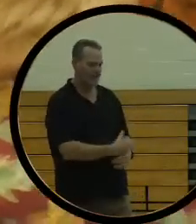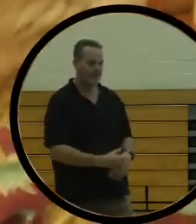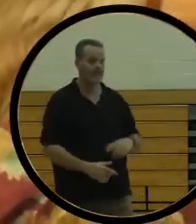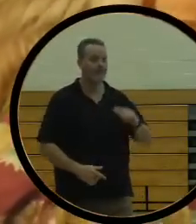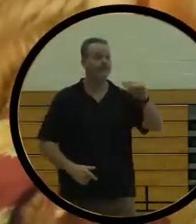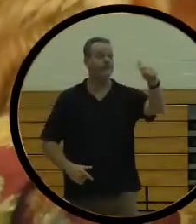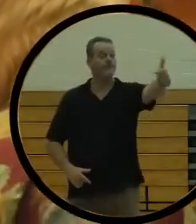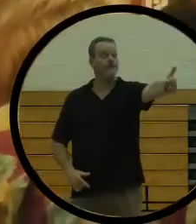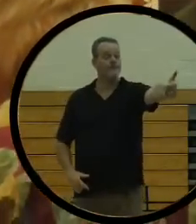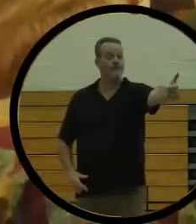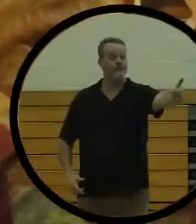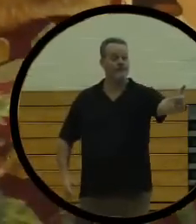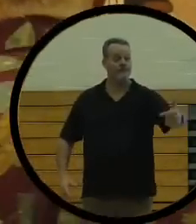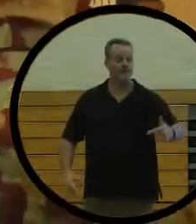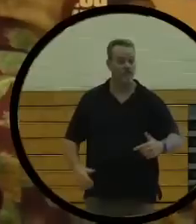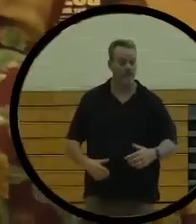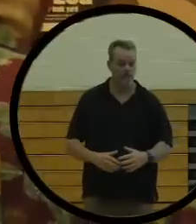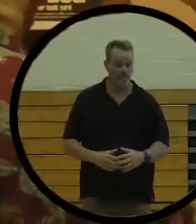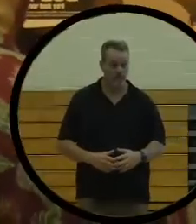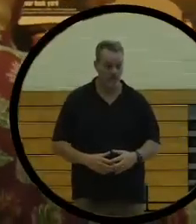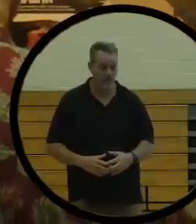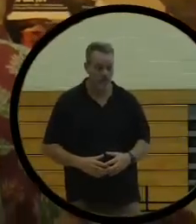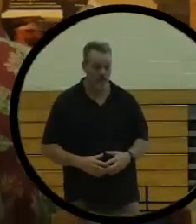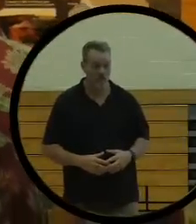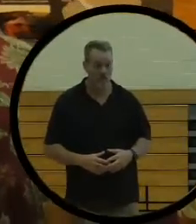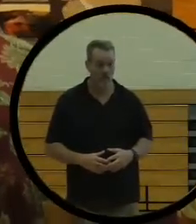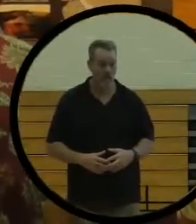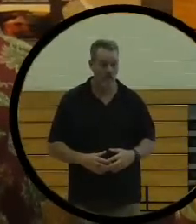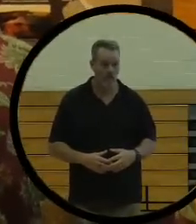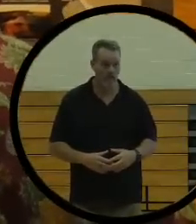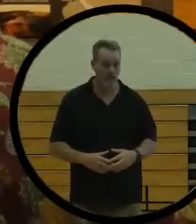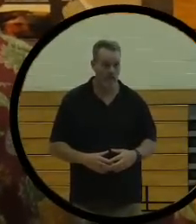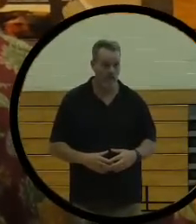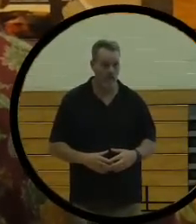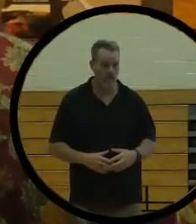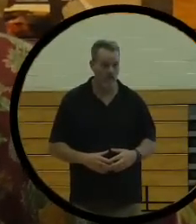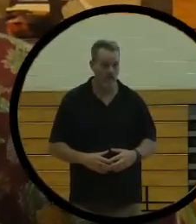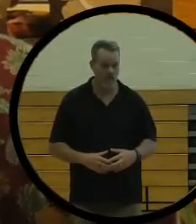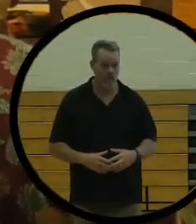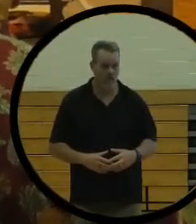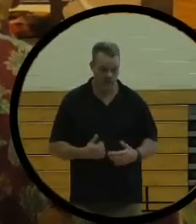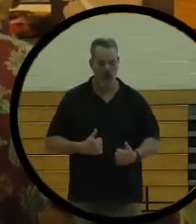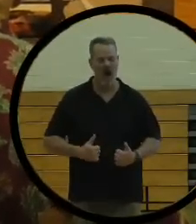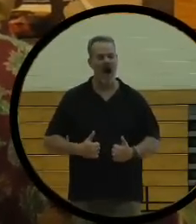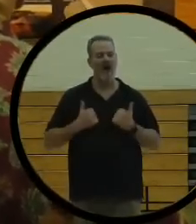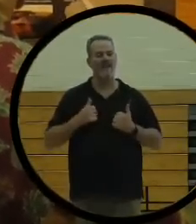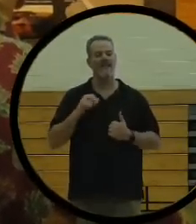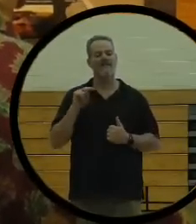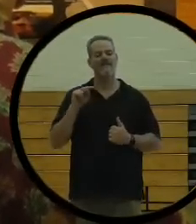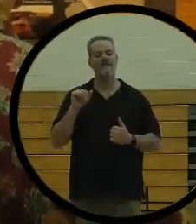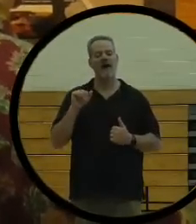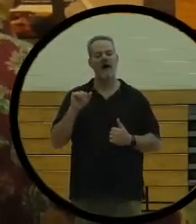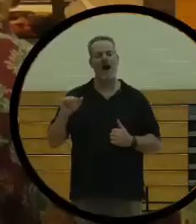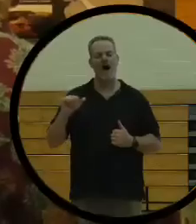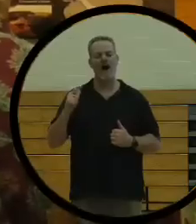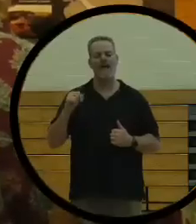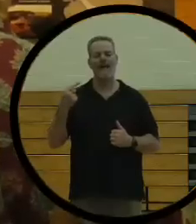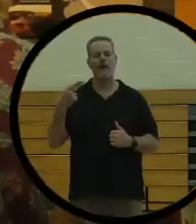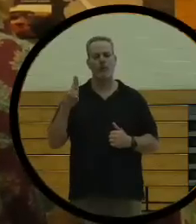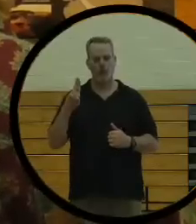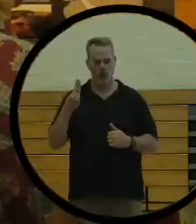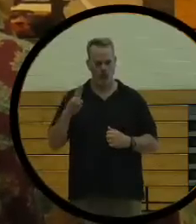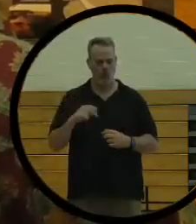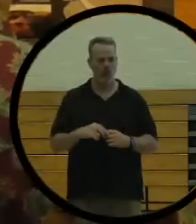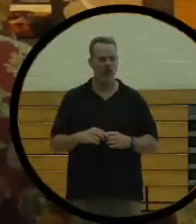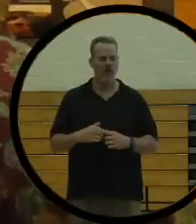Yes, sir. Okay, and some of the past minor emergencies that we've had, I live in Na'alehu over in Discovery Harbor, and